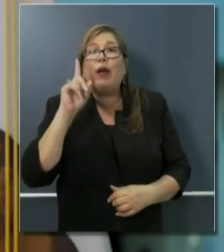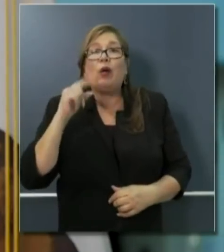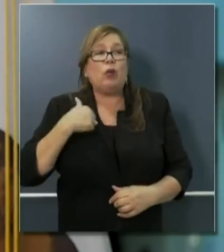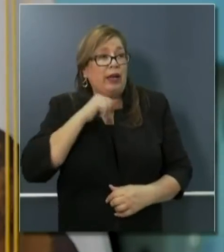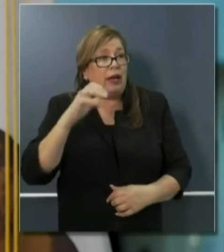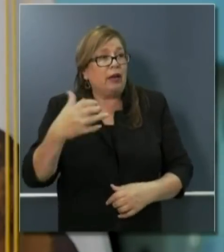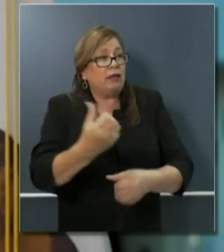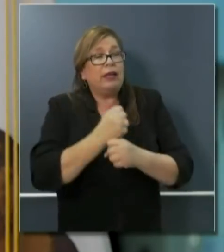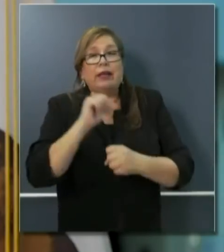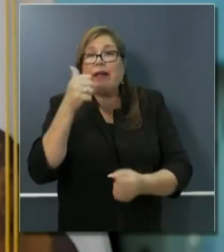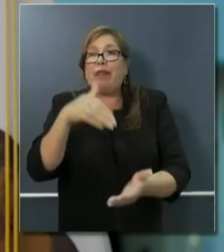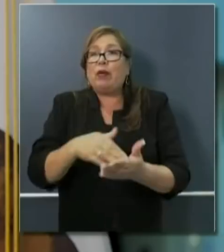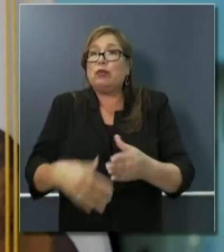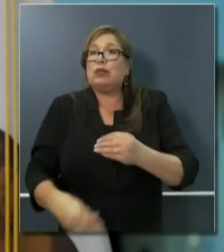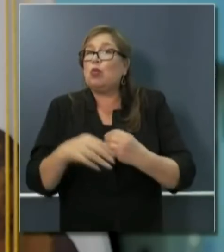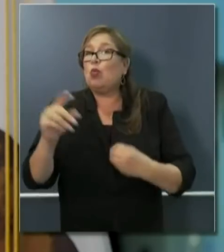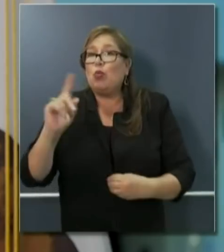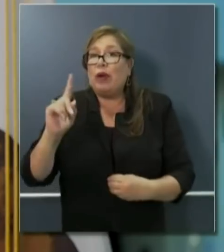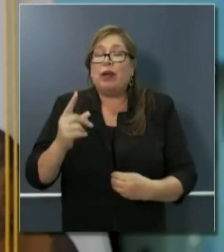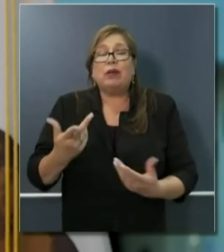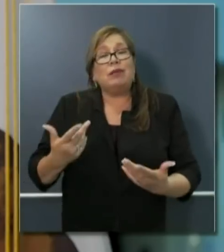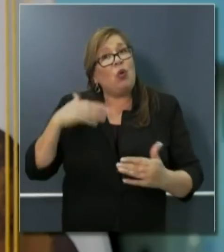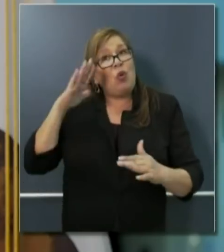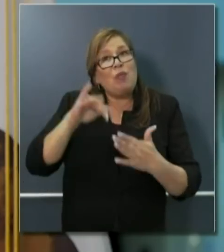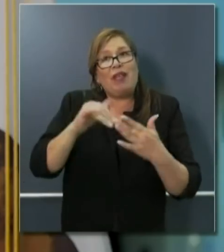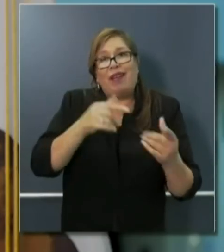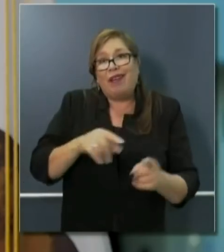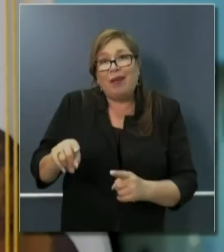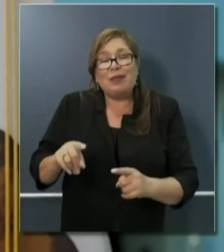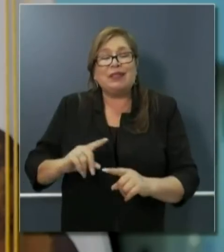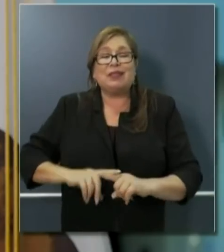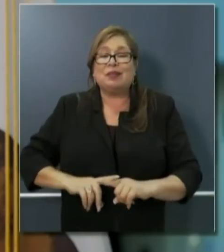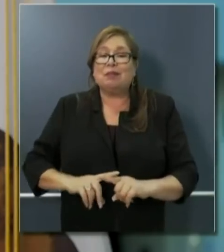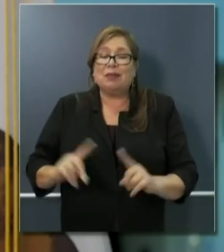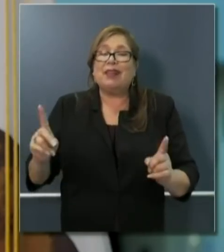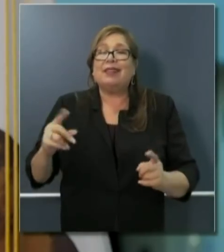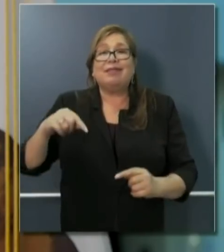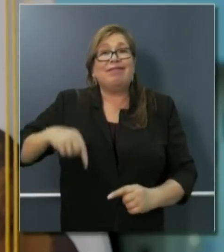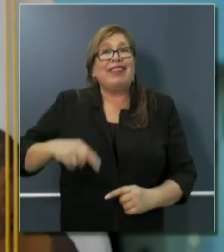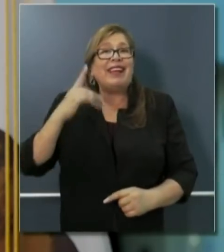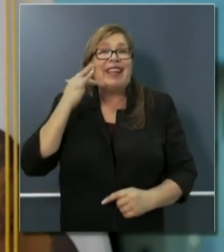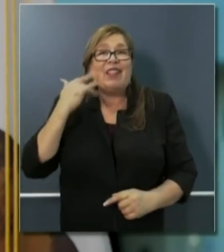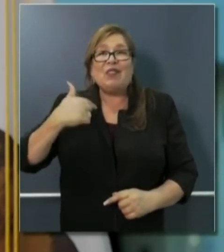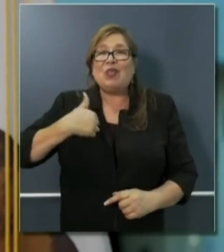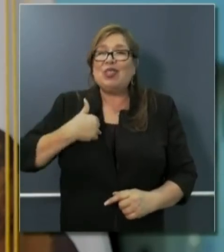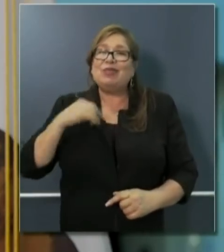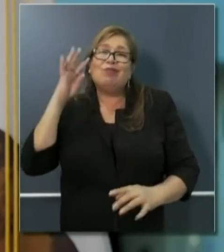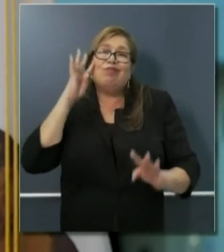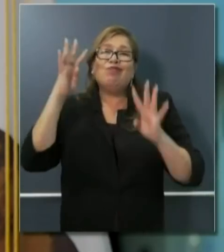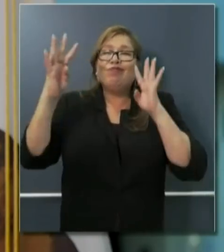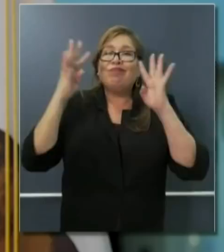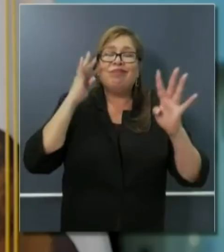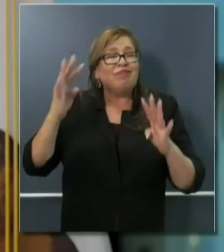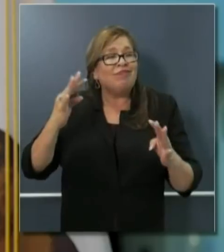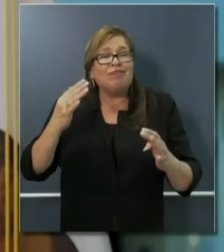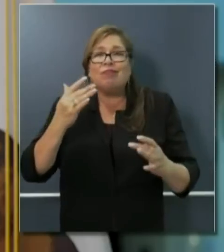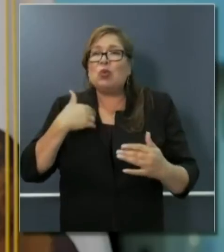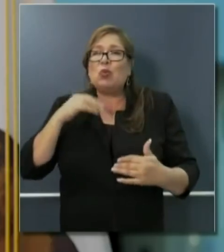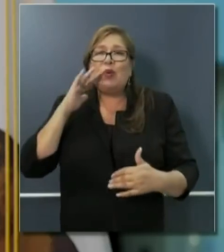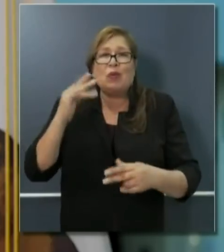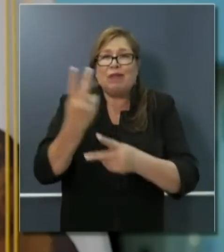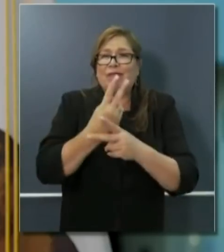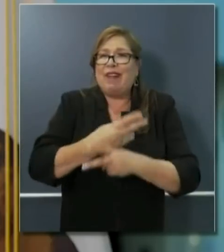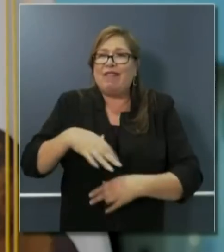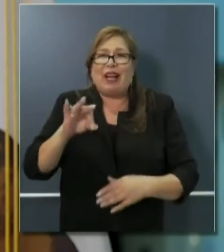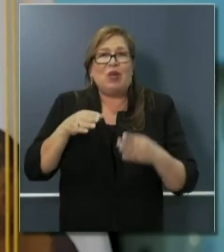indeed that happens, that would be spectacular. But California is resourceful, and we're not waiting around for